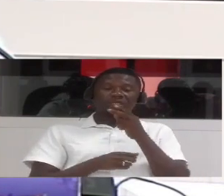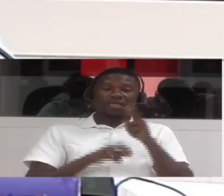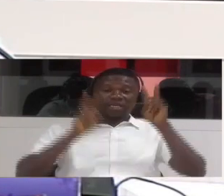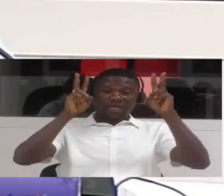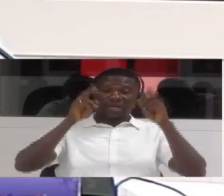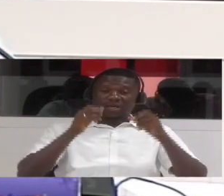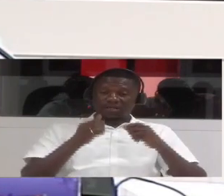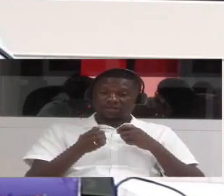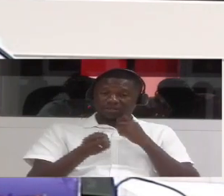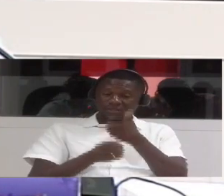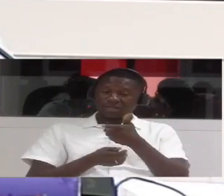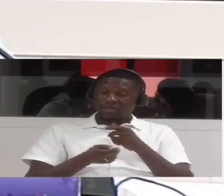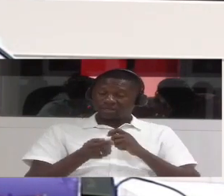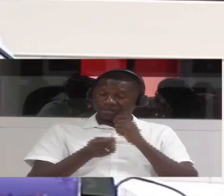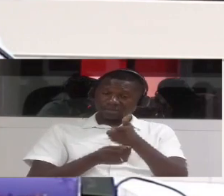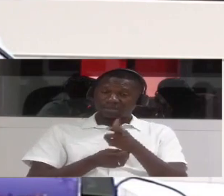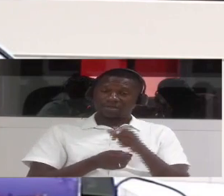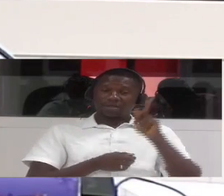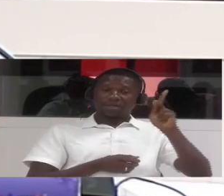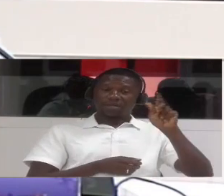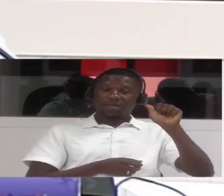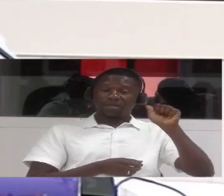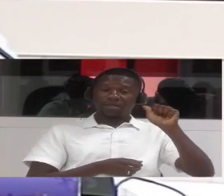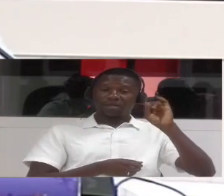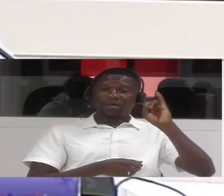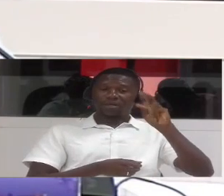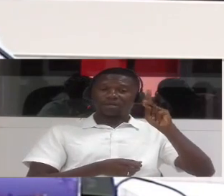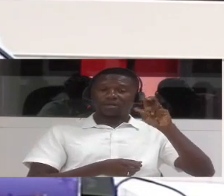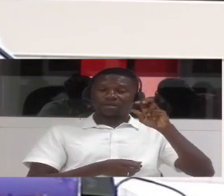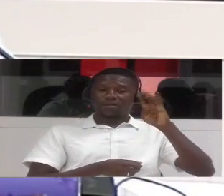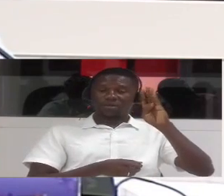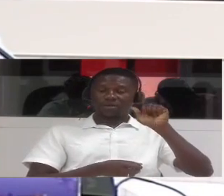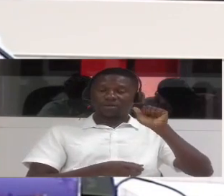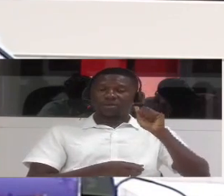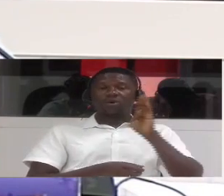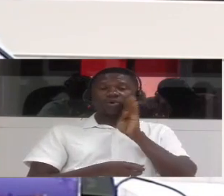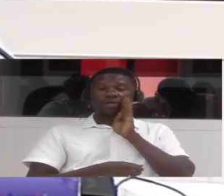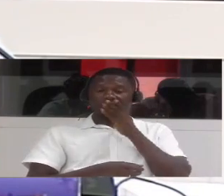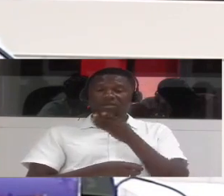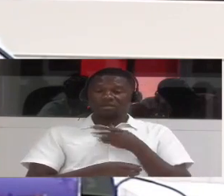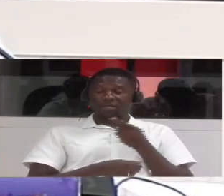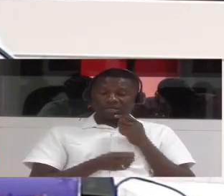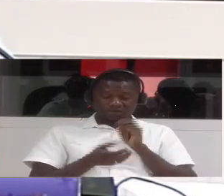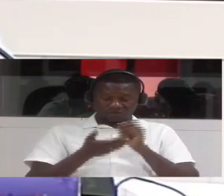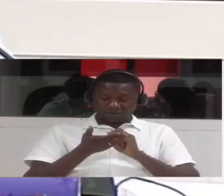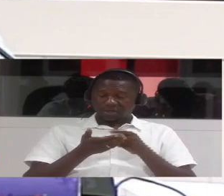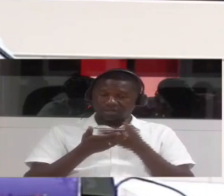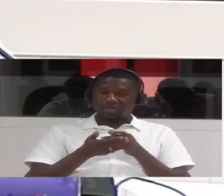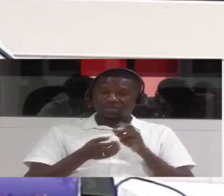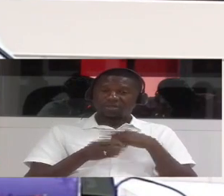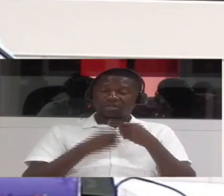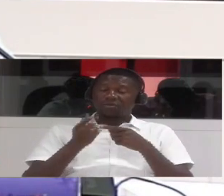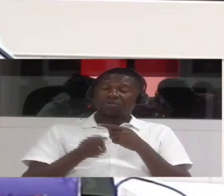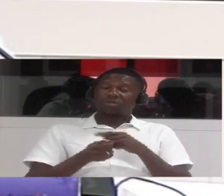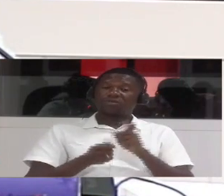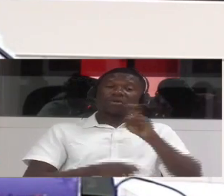Kairaba Beach Hotel. And then they ran a story about that. But then it was a question mark because I'm sure they didn't